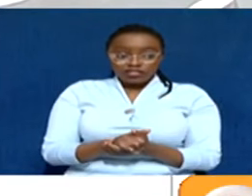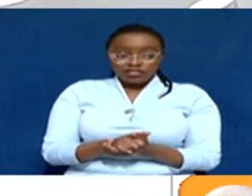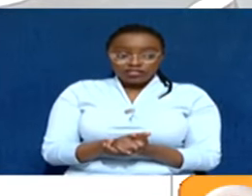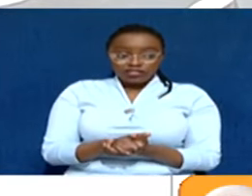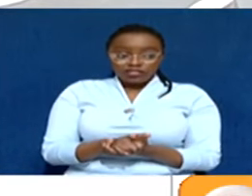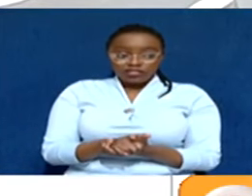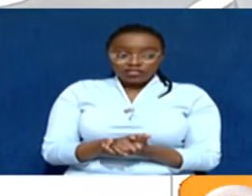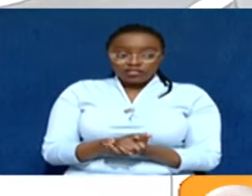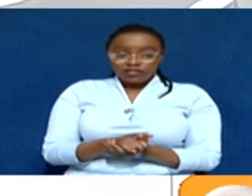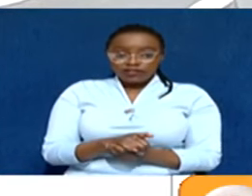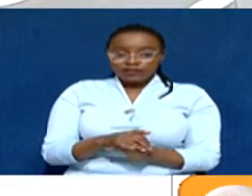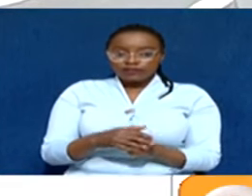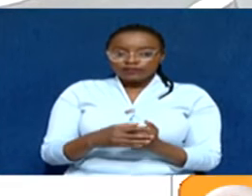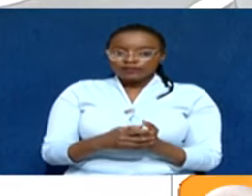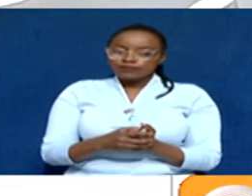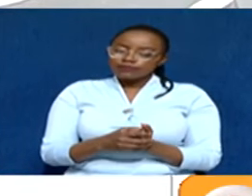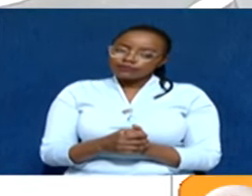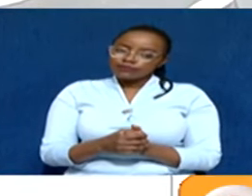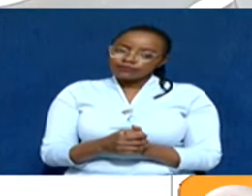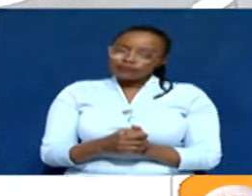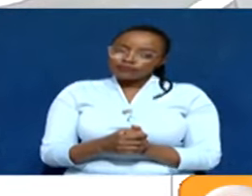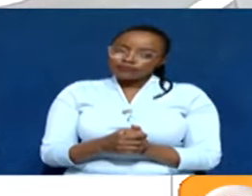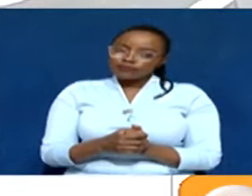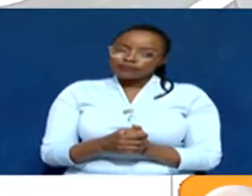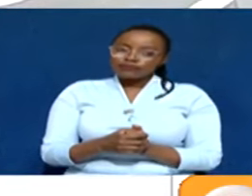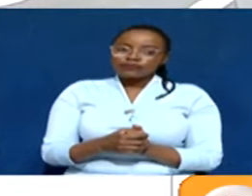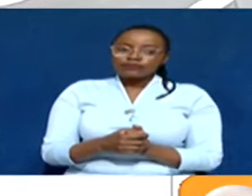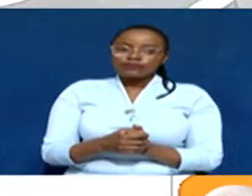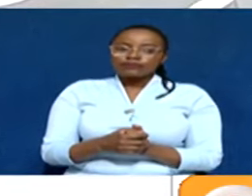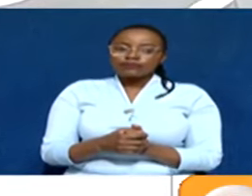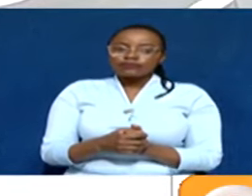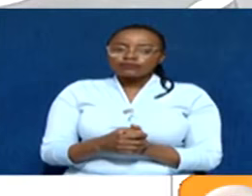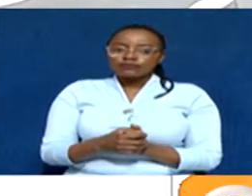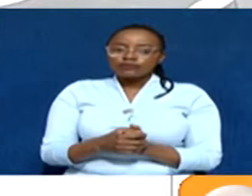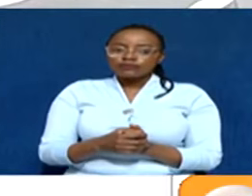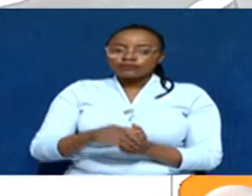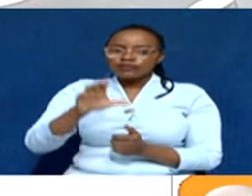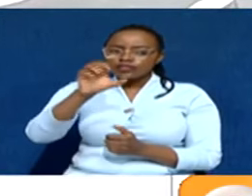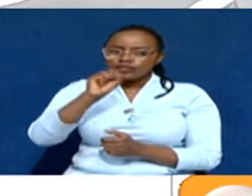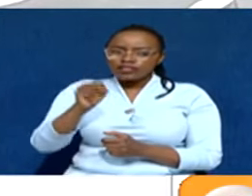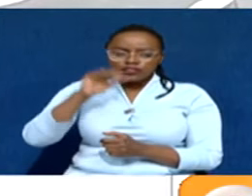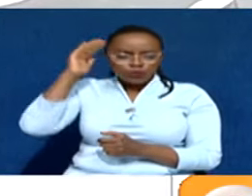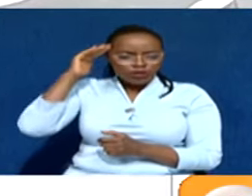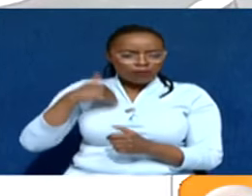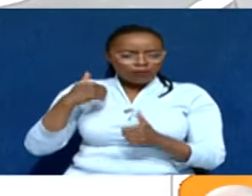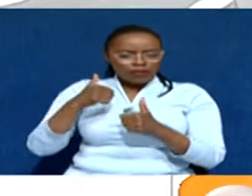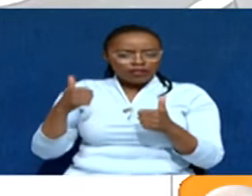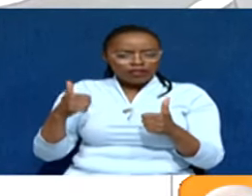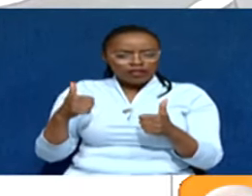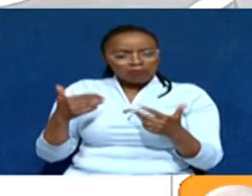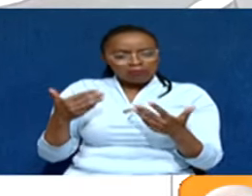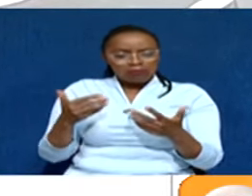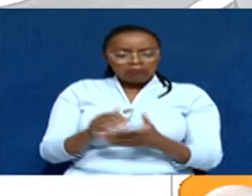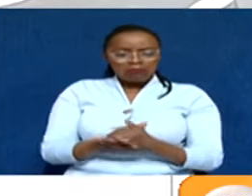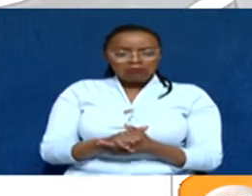Yeah, yes. That's a human trafficking. Wacha kutudanganya. Bonacias.